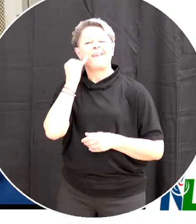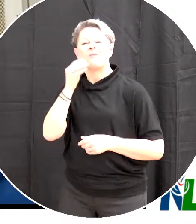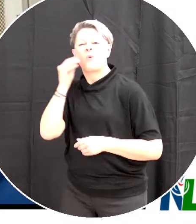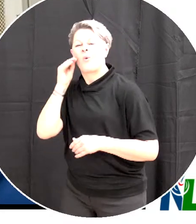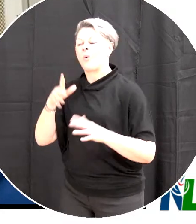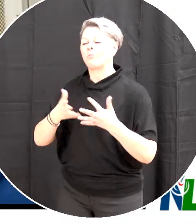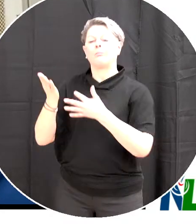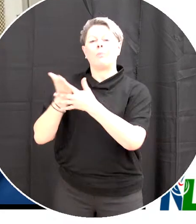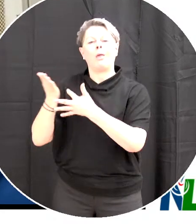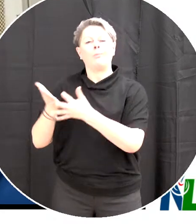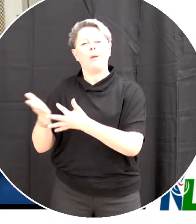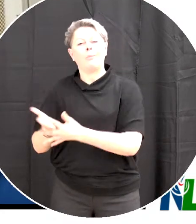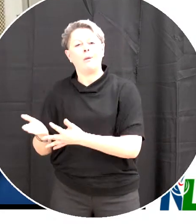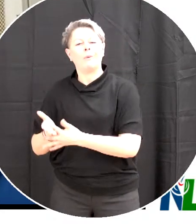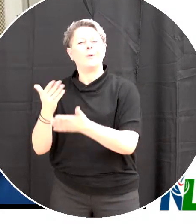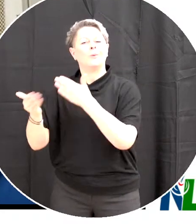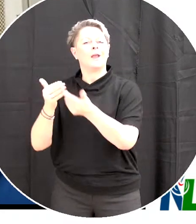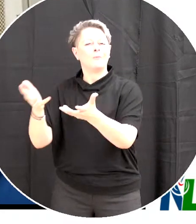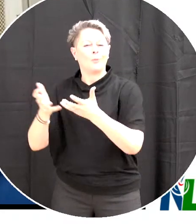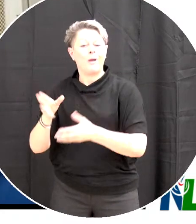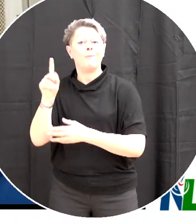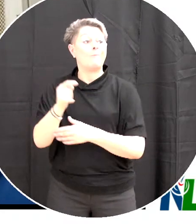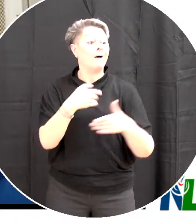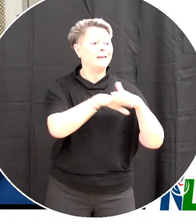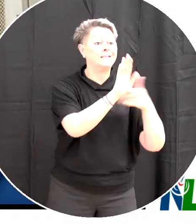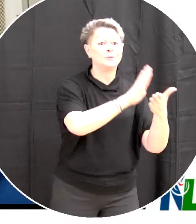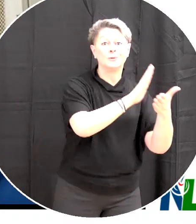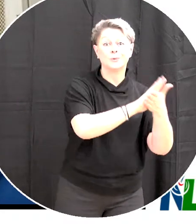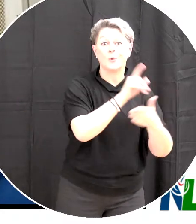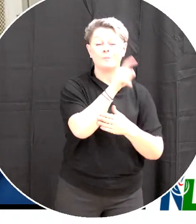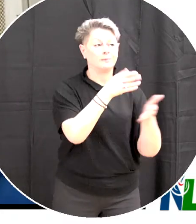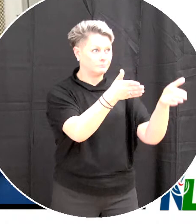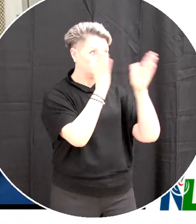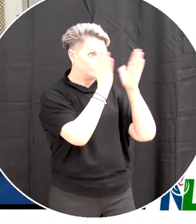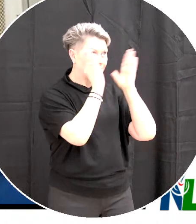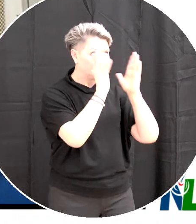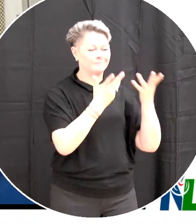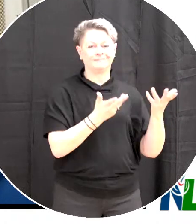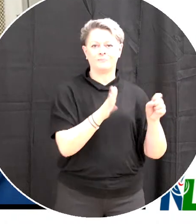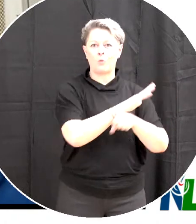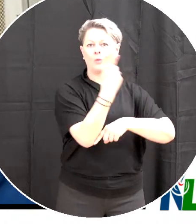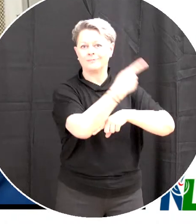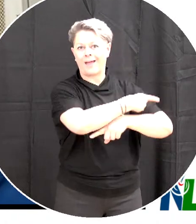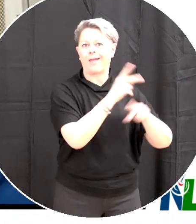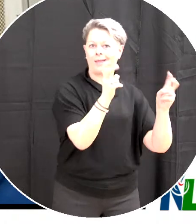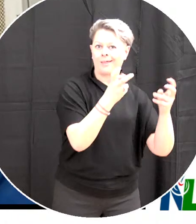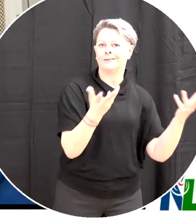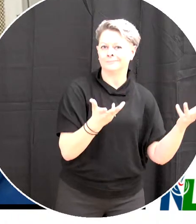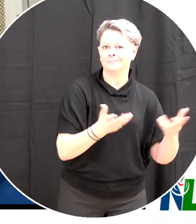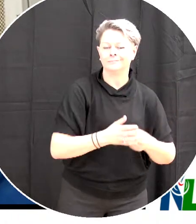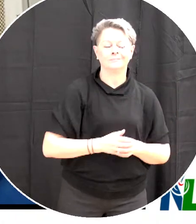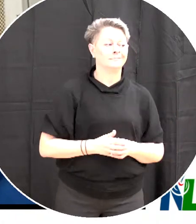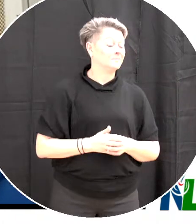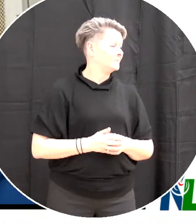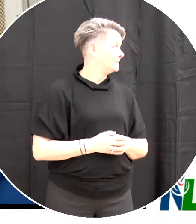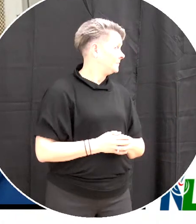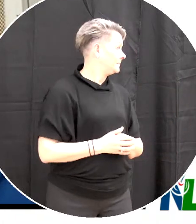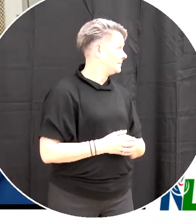makes things more clear, and you still get to talk and socialize with your friends at